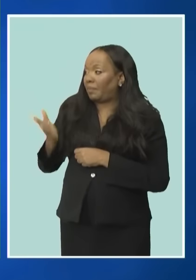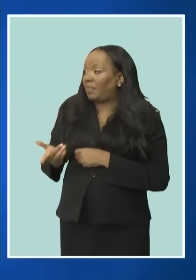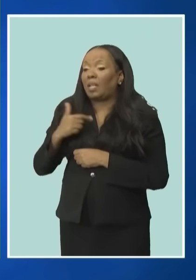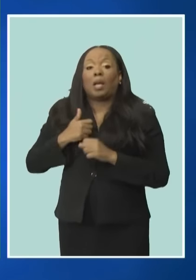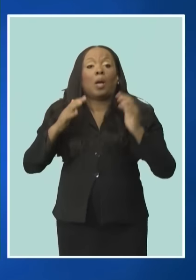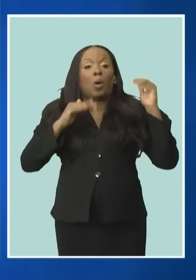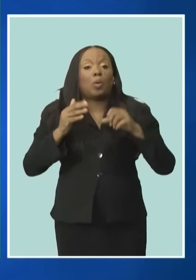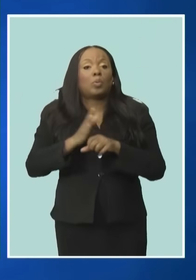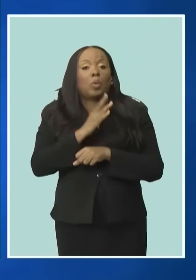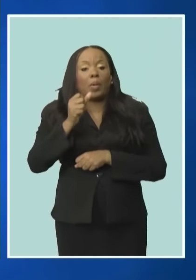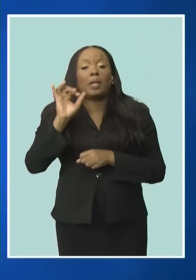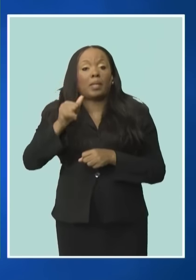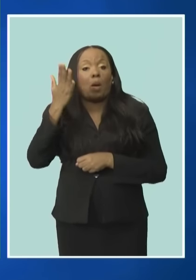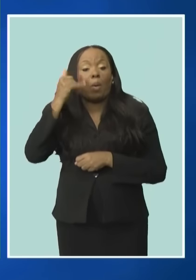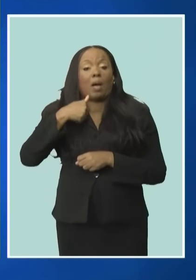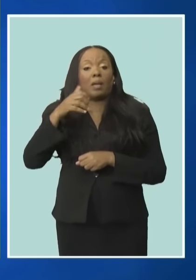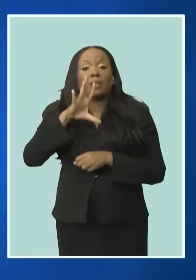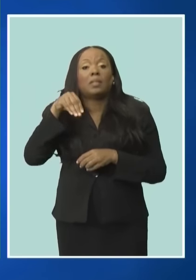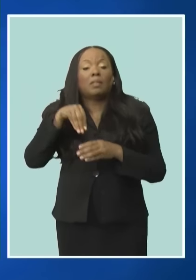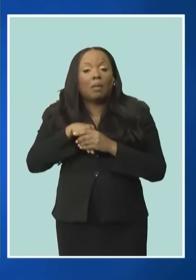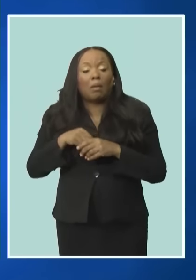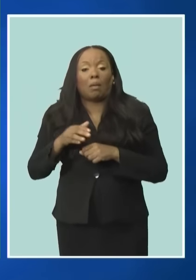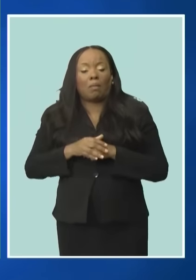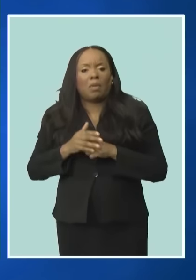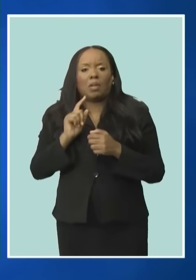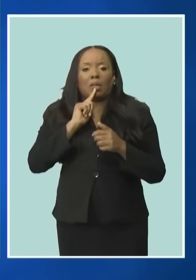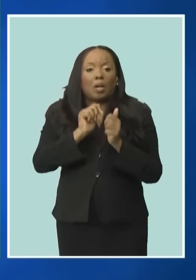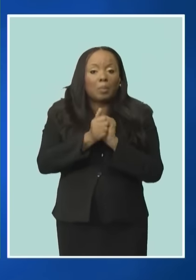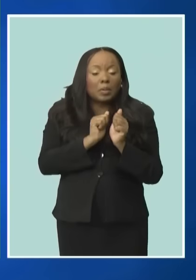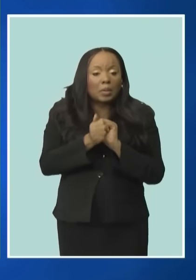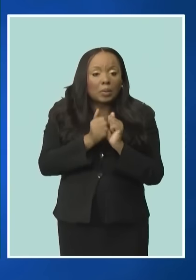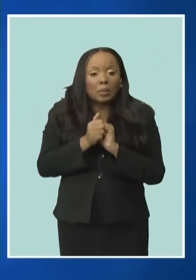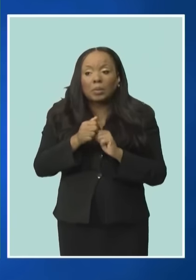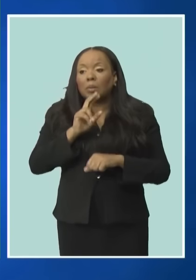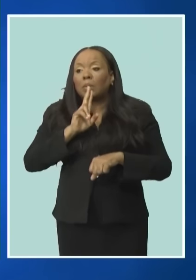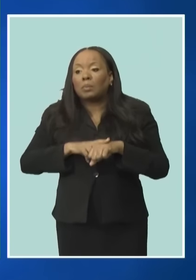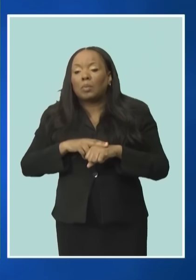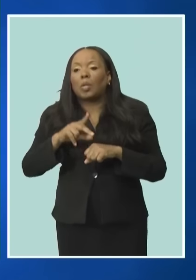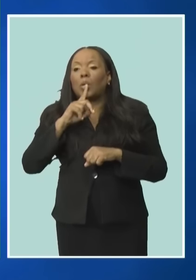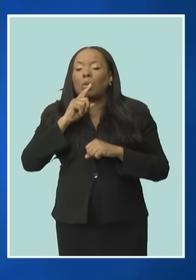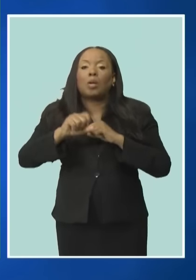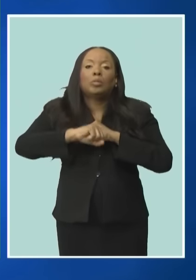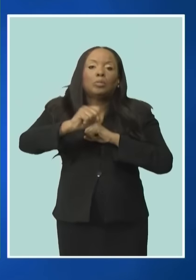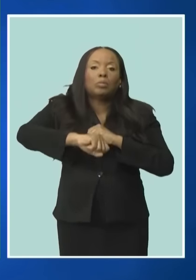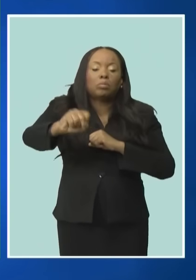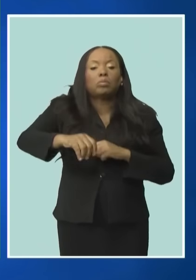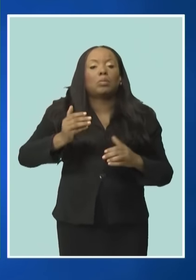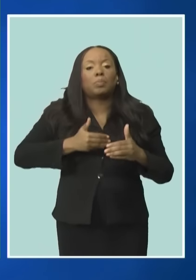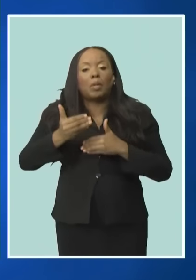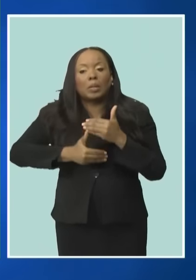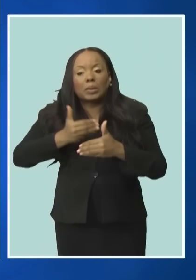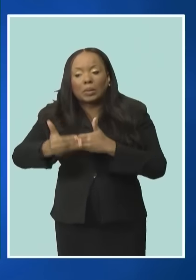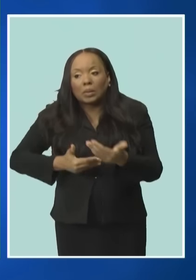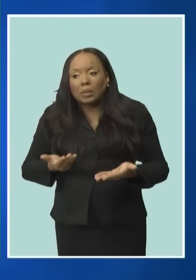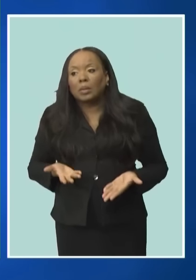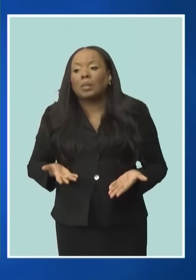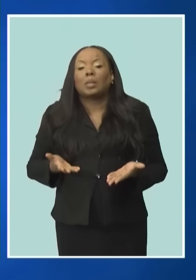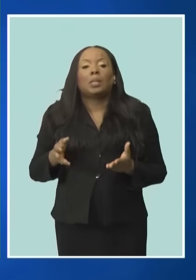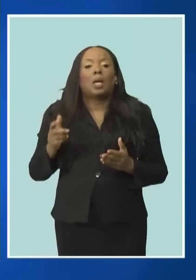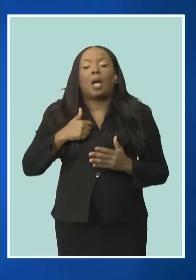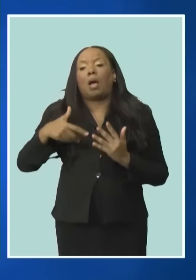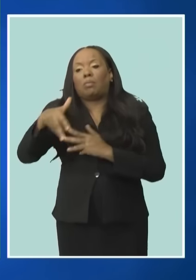purpose of running. You don't run just to be running. It's a very long and drawn-out process of walking the area and talking